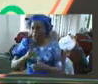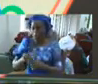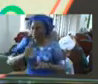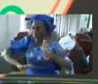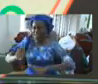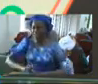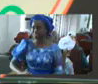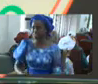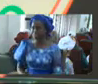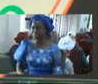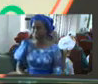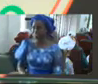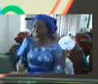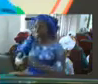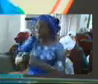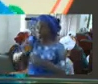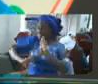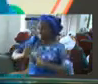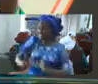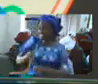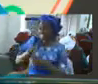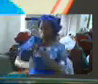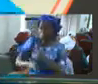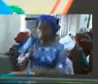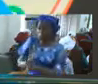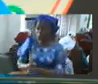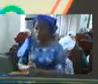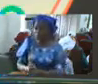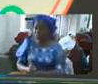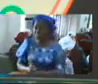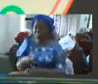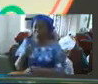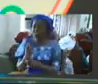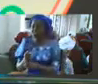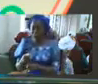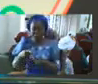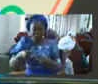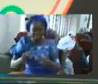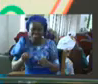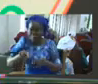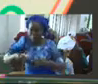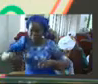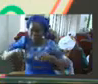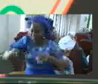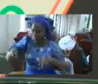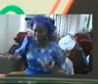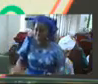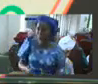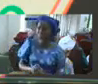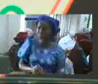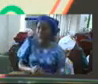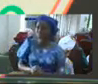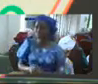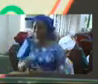That if there are scientists in the world, he's the one who gives wisdom to the wise, and he can